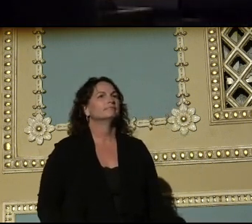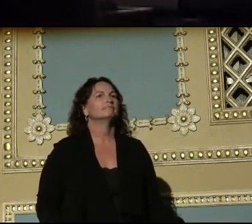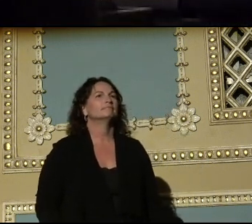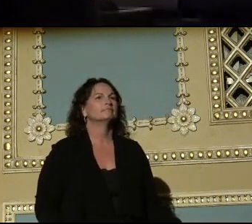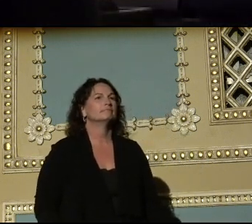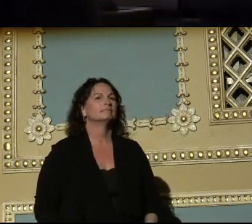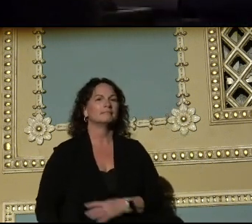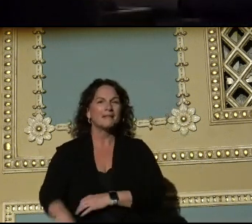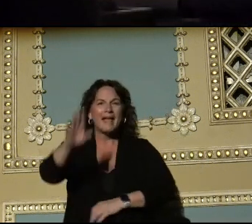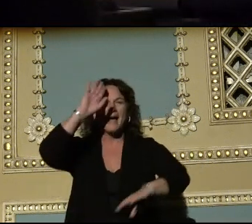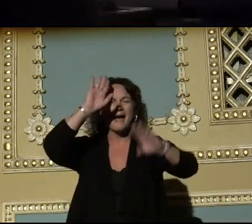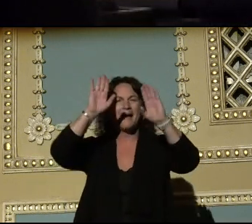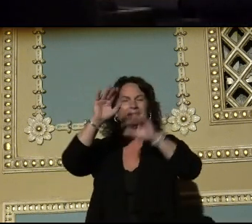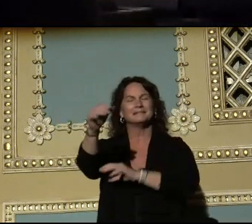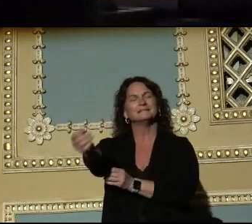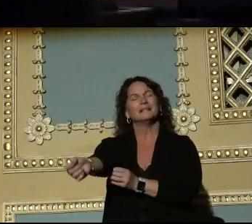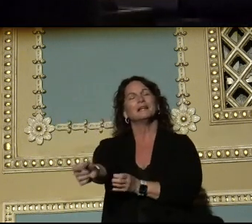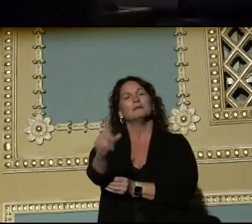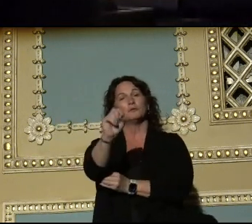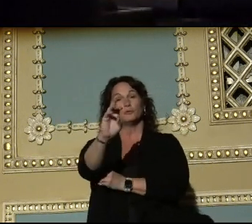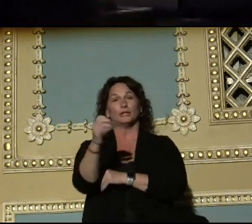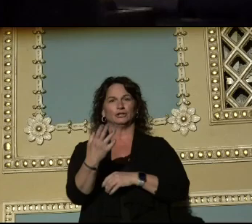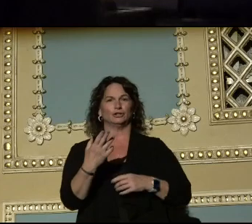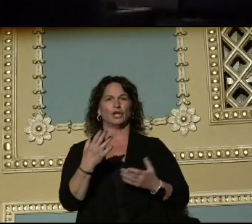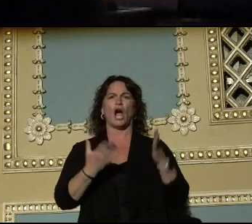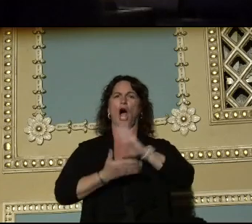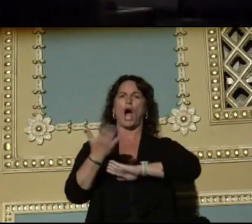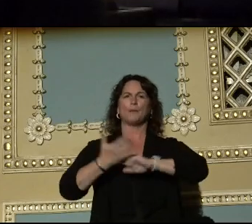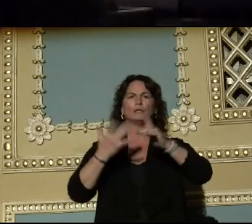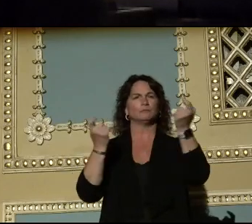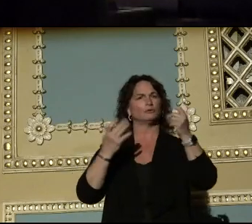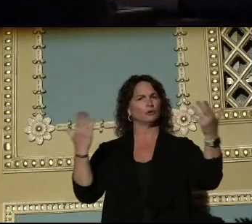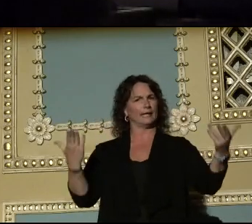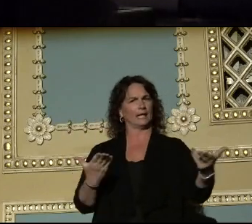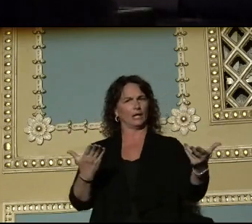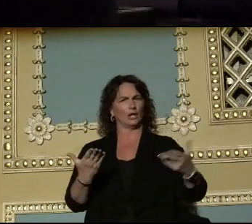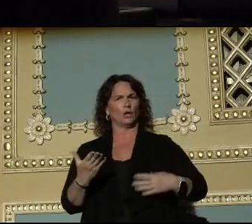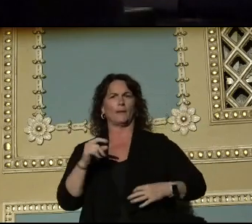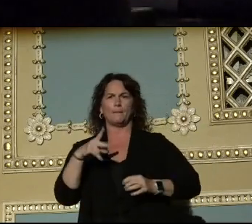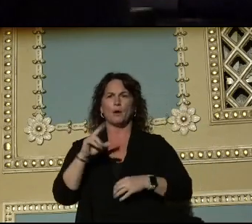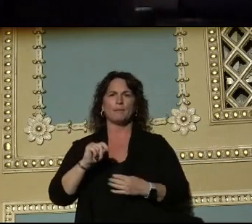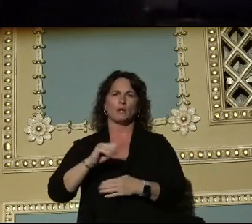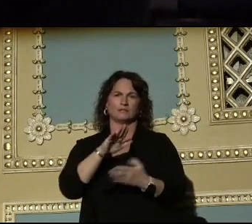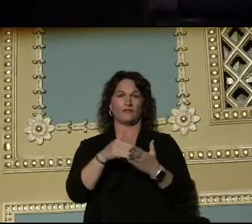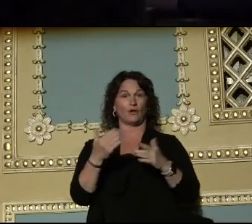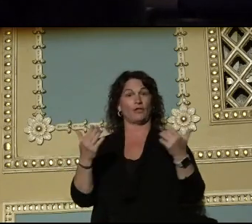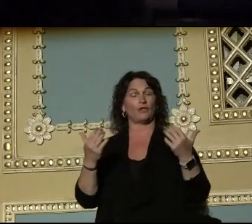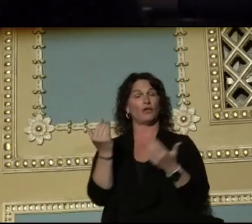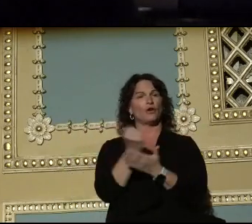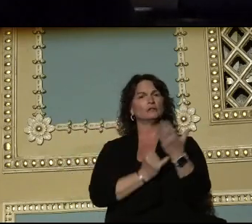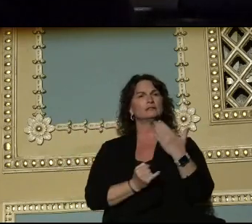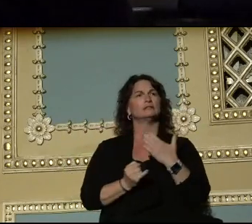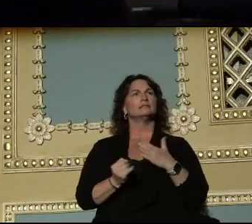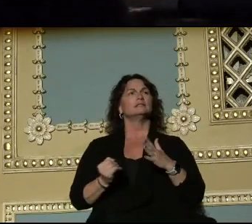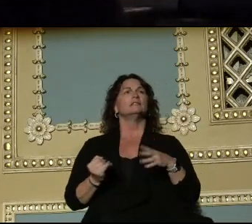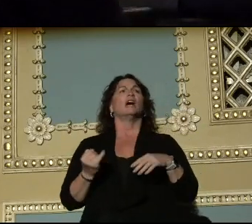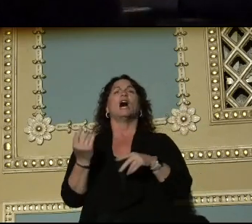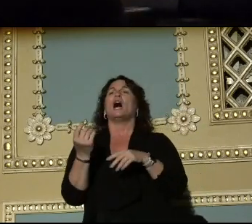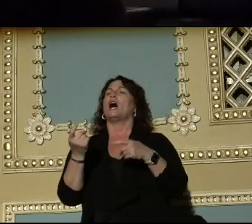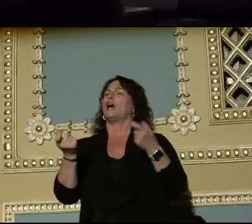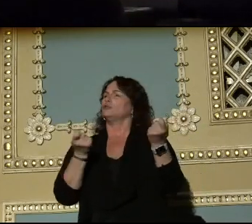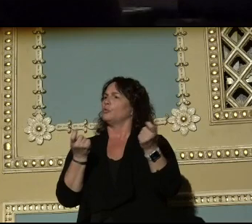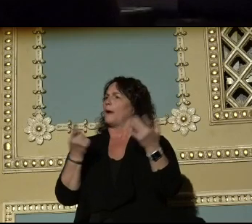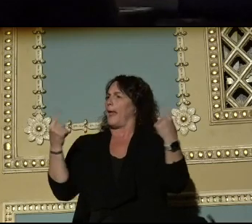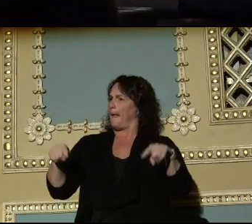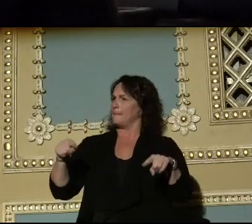Hi, I'm Trish, Operations Manager here at the Paramount Center for the Arts. I oversee a lot of what happens on this side of the stage. One of